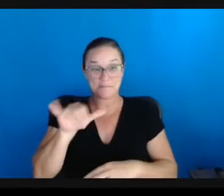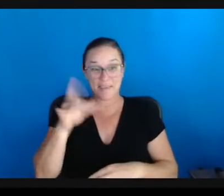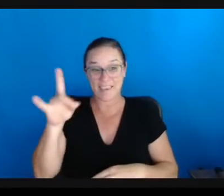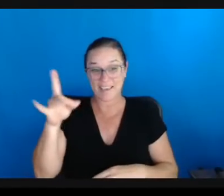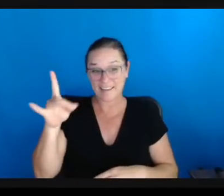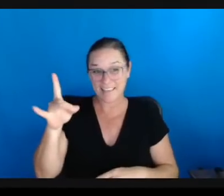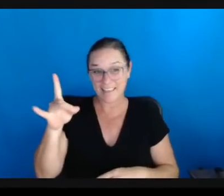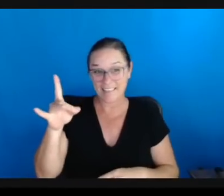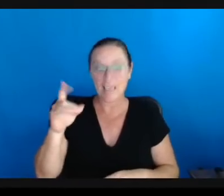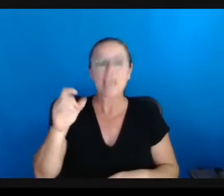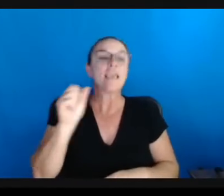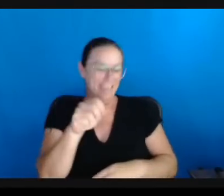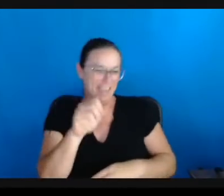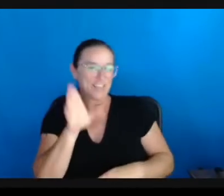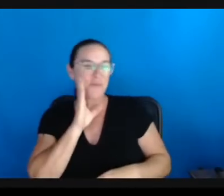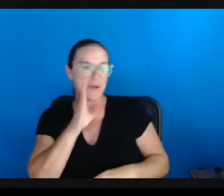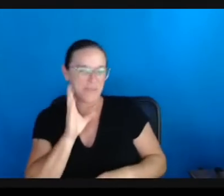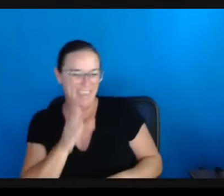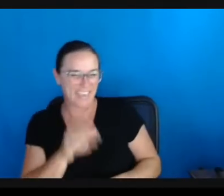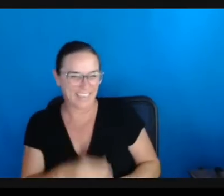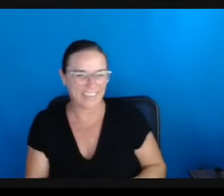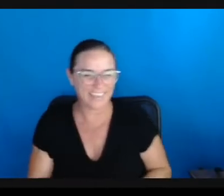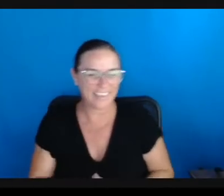Yes, Philip is talking on the 18th.